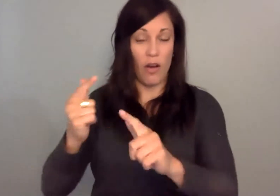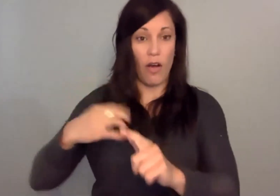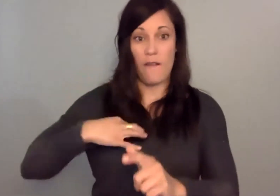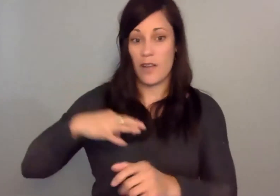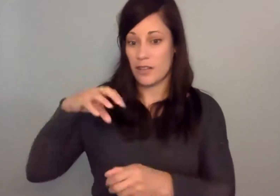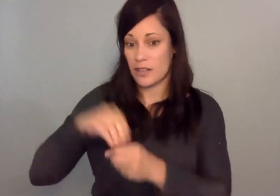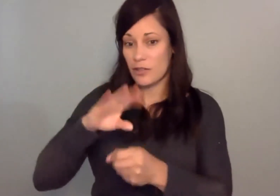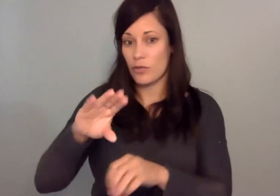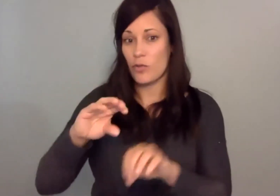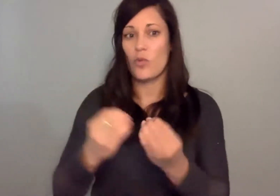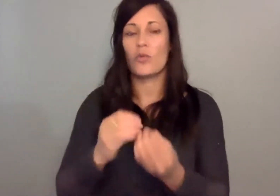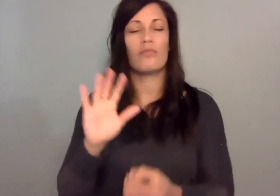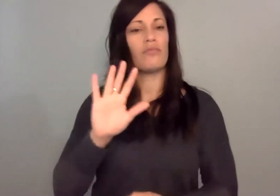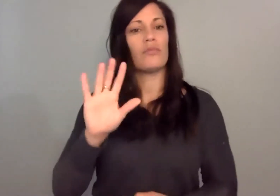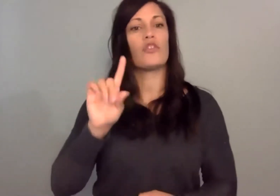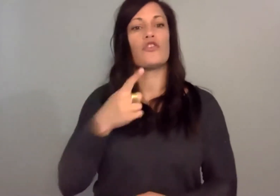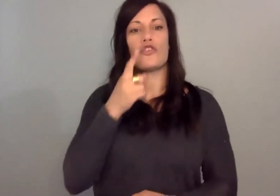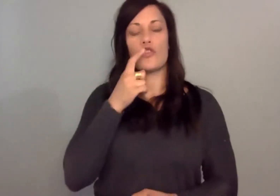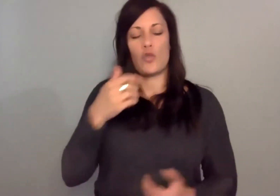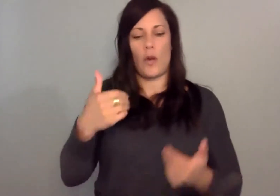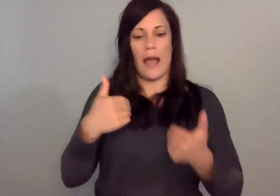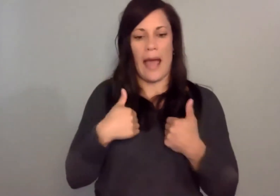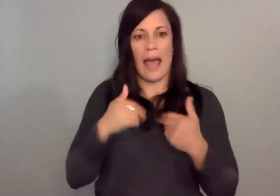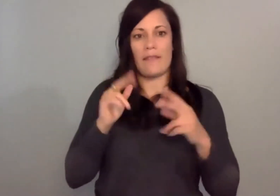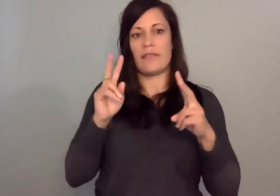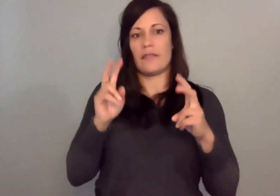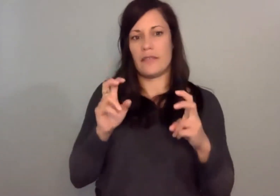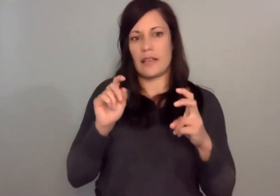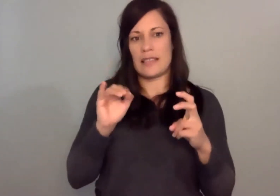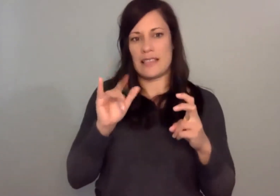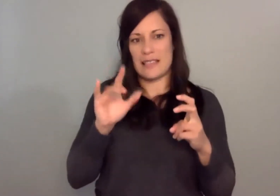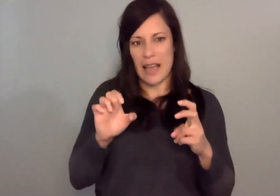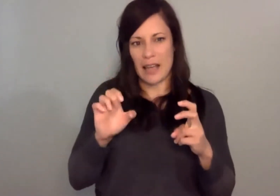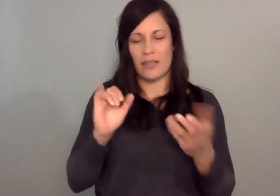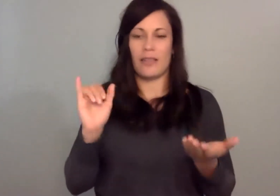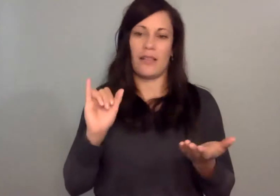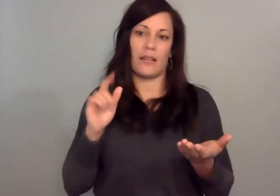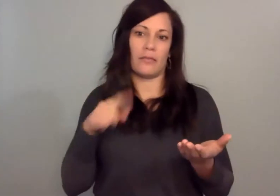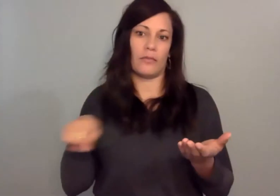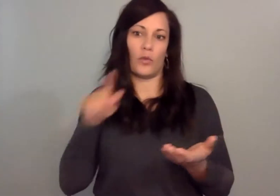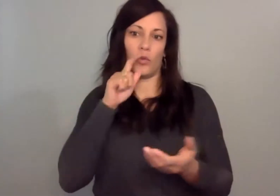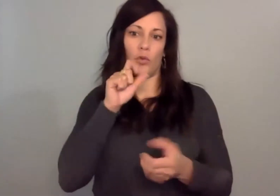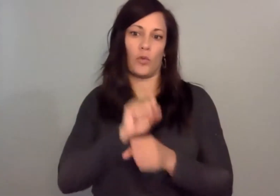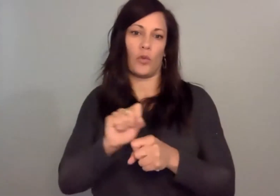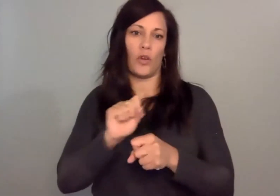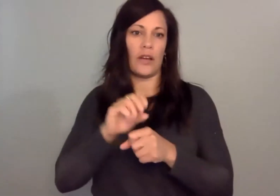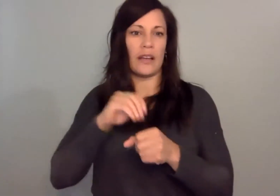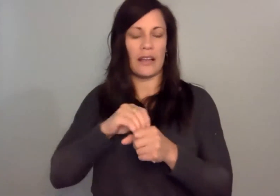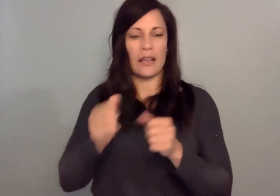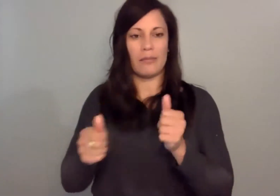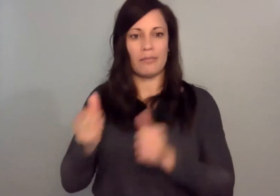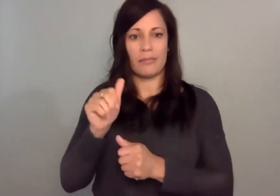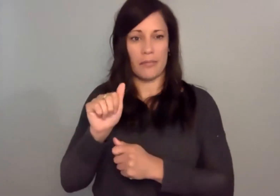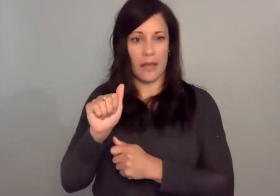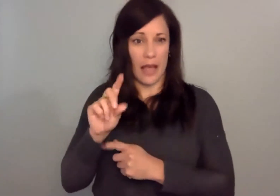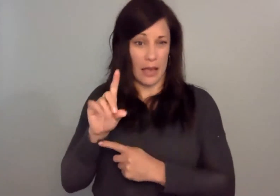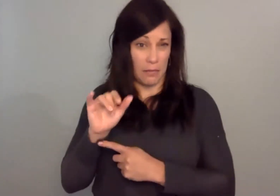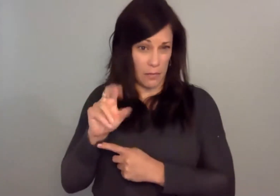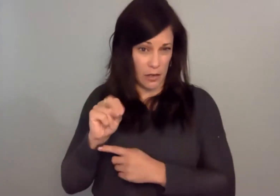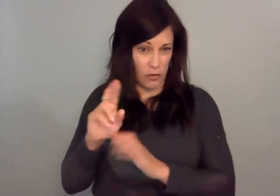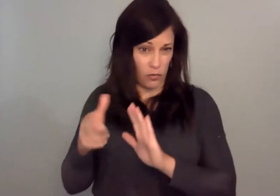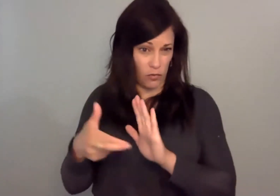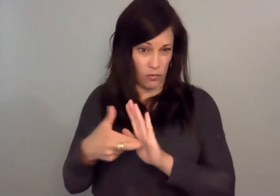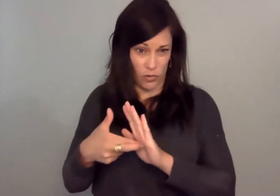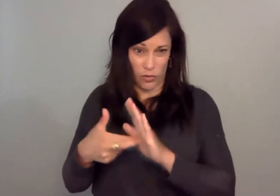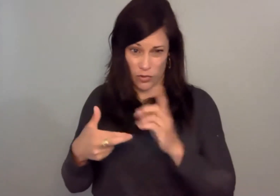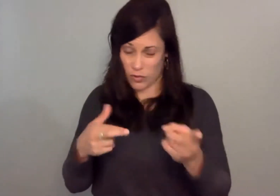organization. It would just be the titled staff who are playing essentially the administrative roles there. Michael, do you have any